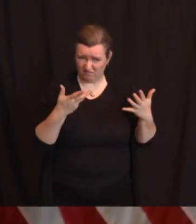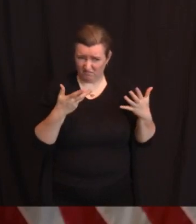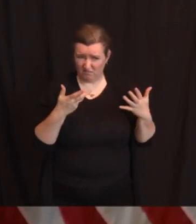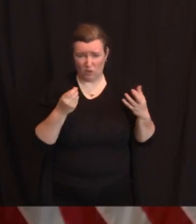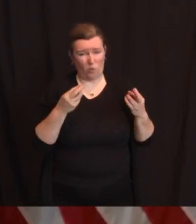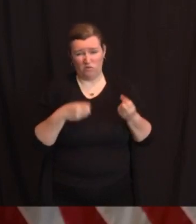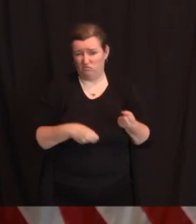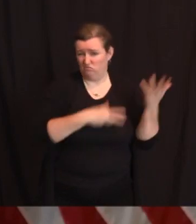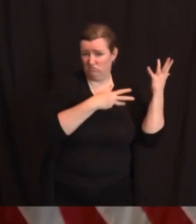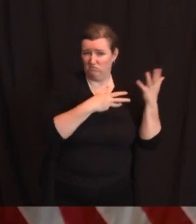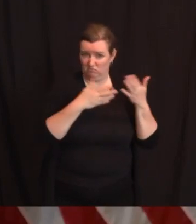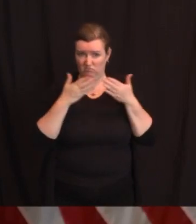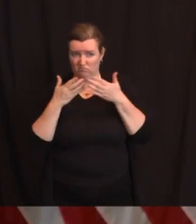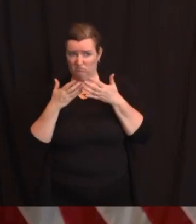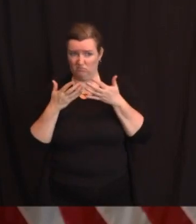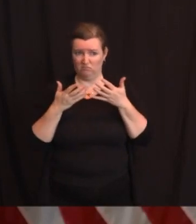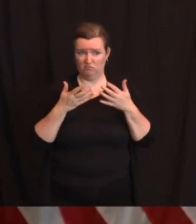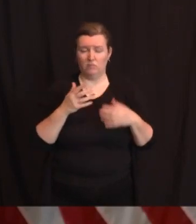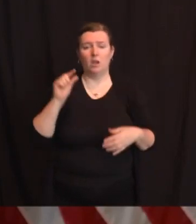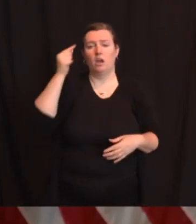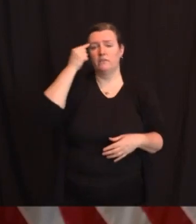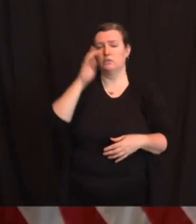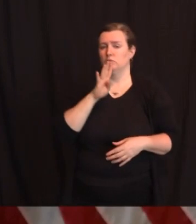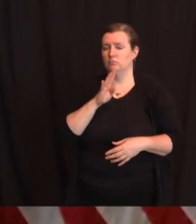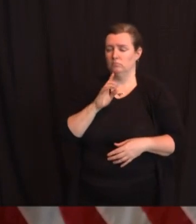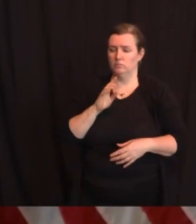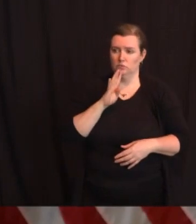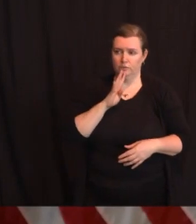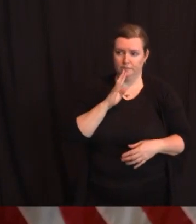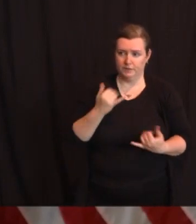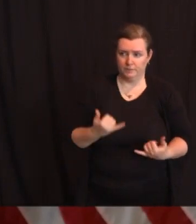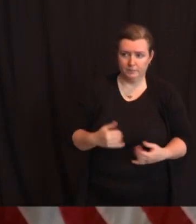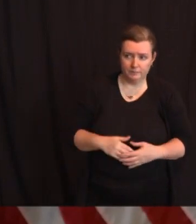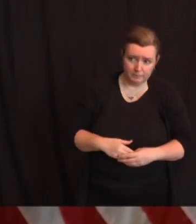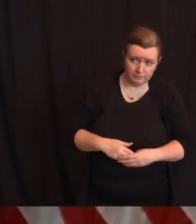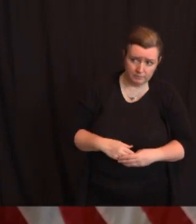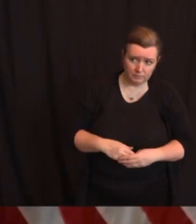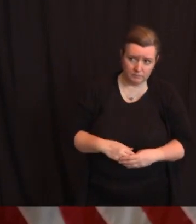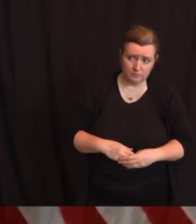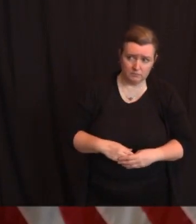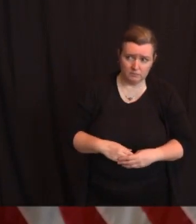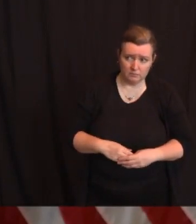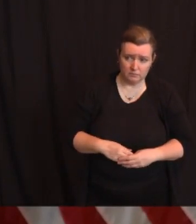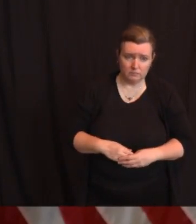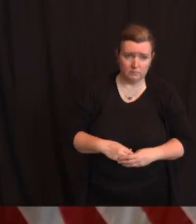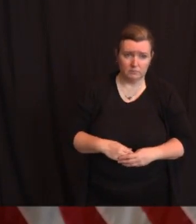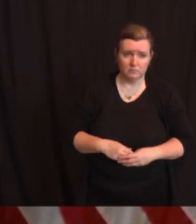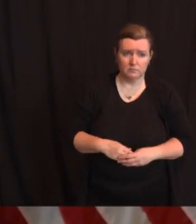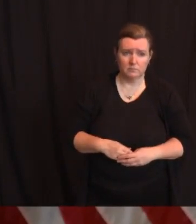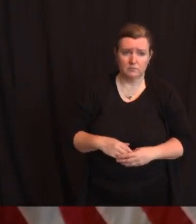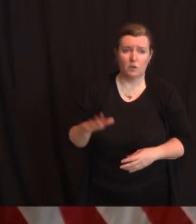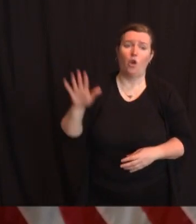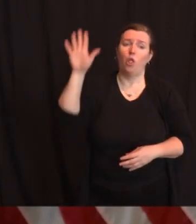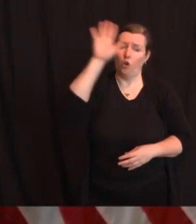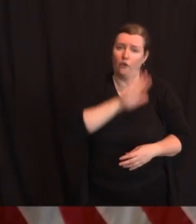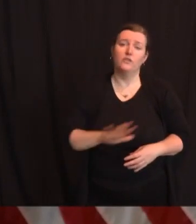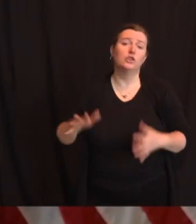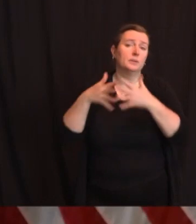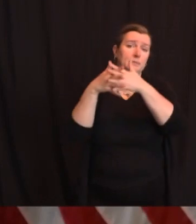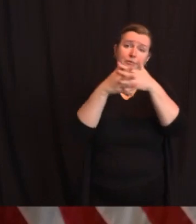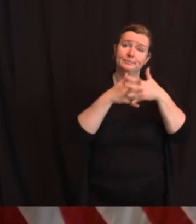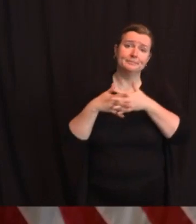say, Daniel, on the first point, I don't know what part of America is not going to take an economic hit in the